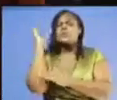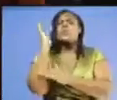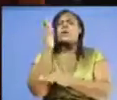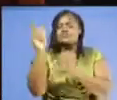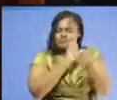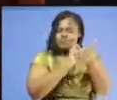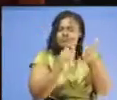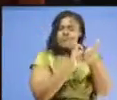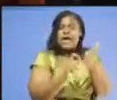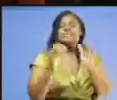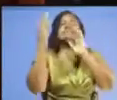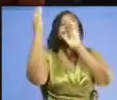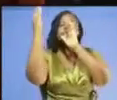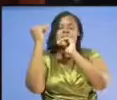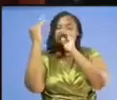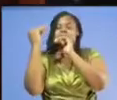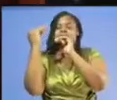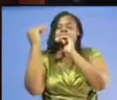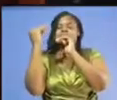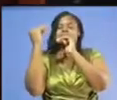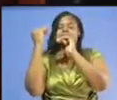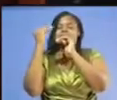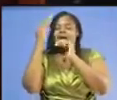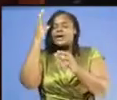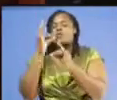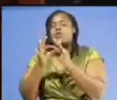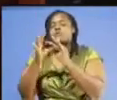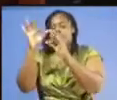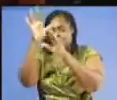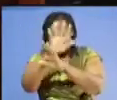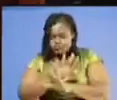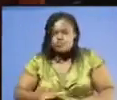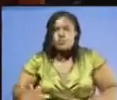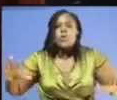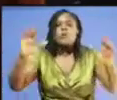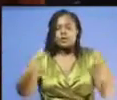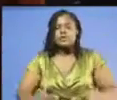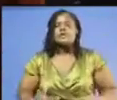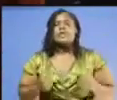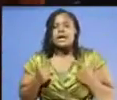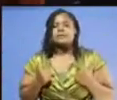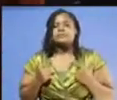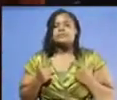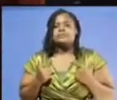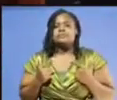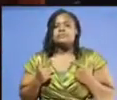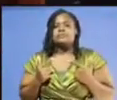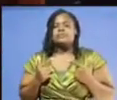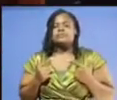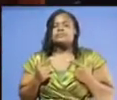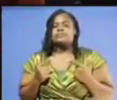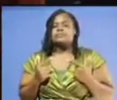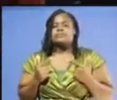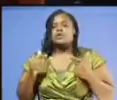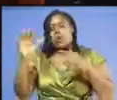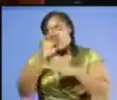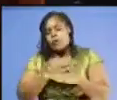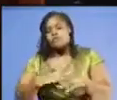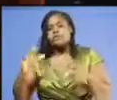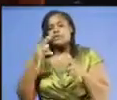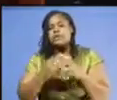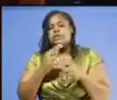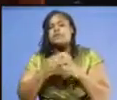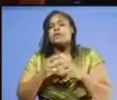faith and hope over your life, over your name. But